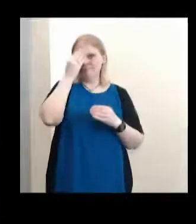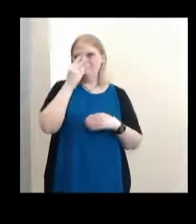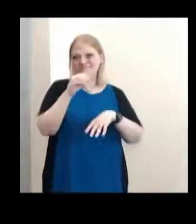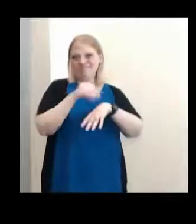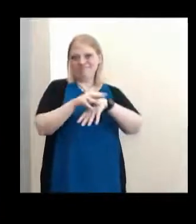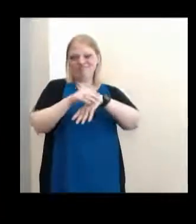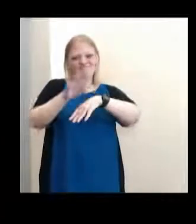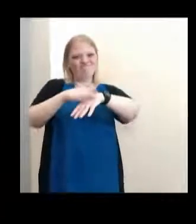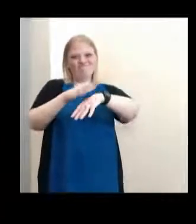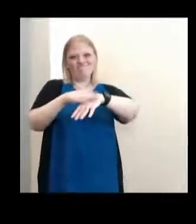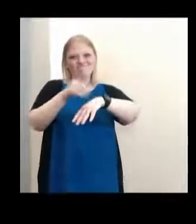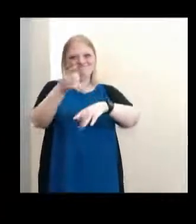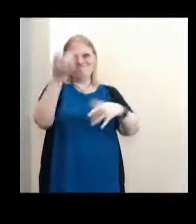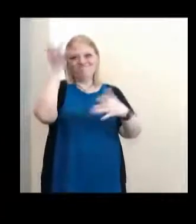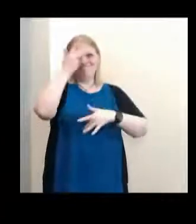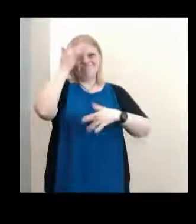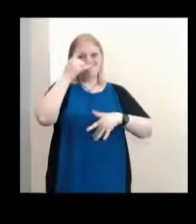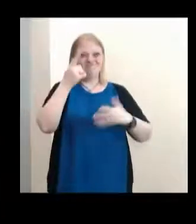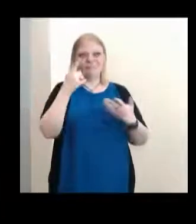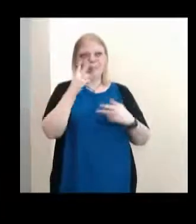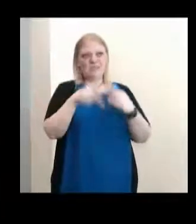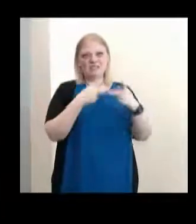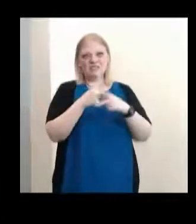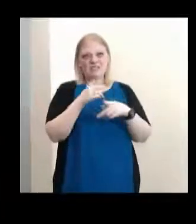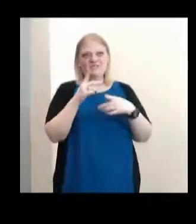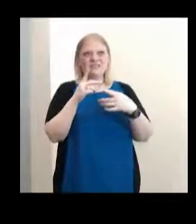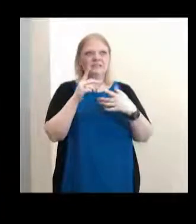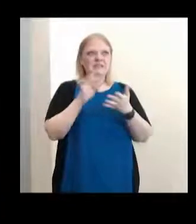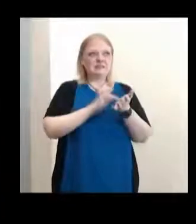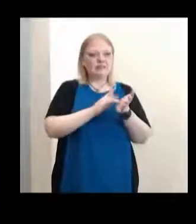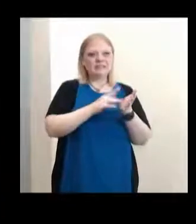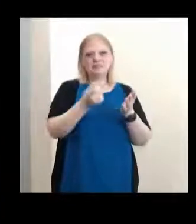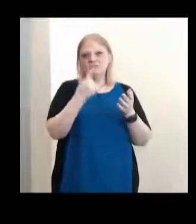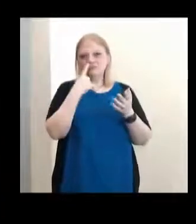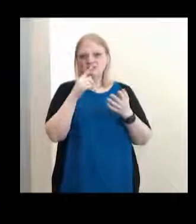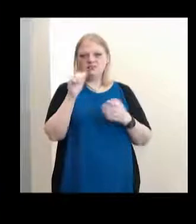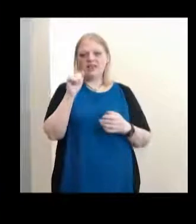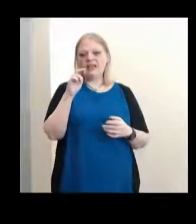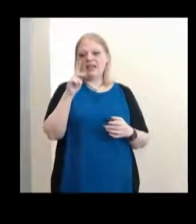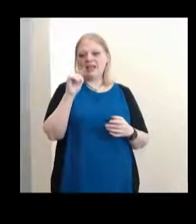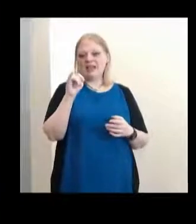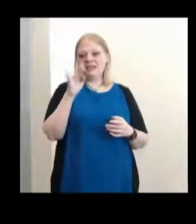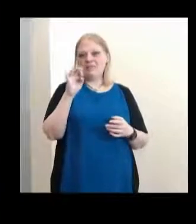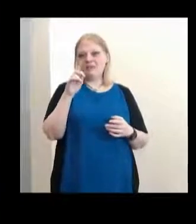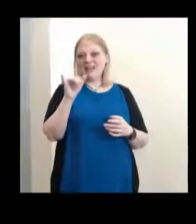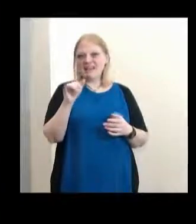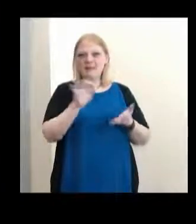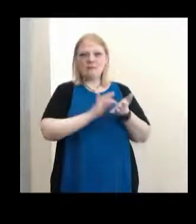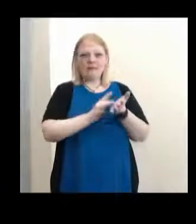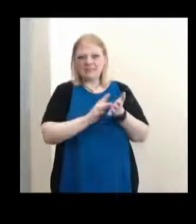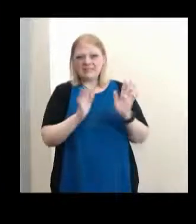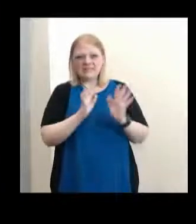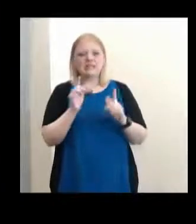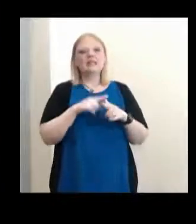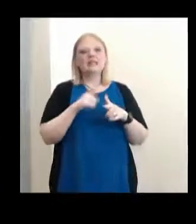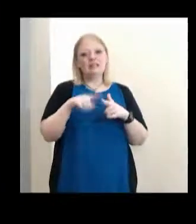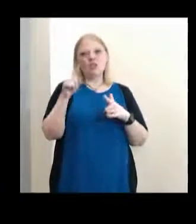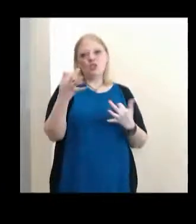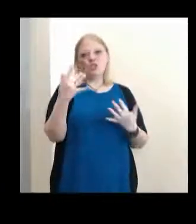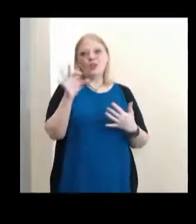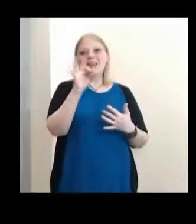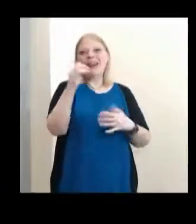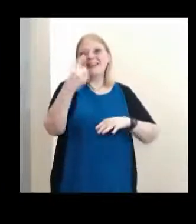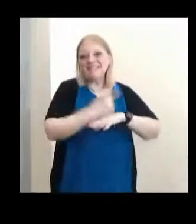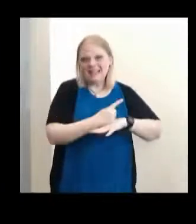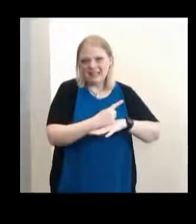with COVID-19 and you received certain type of medication, like some antibody medication for COVID-19, then you want to wait for 90 days.